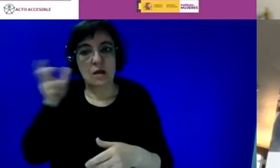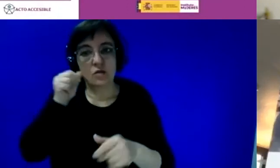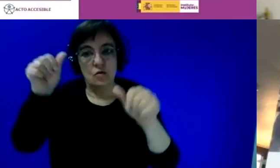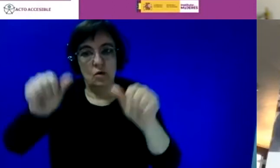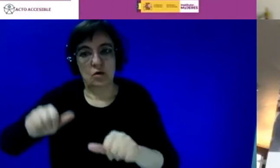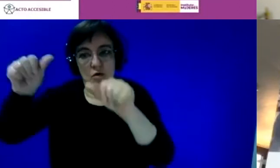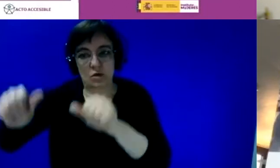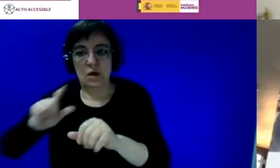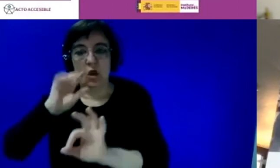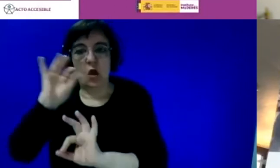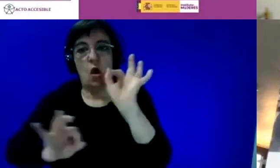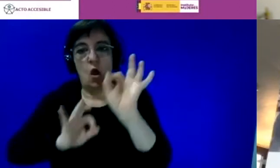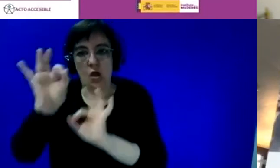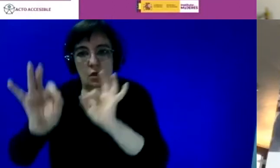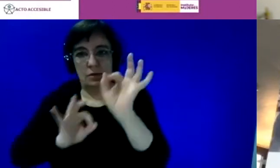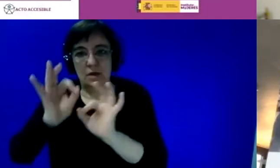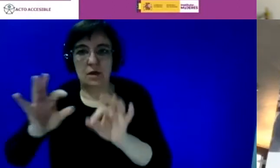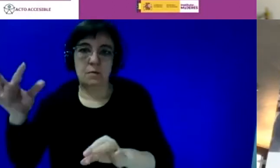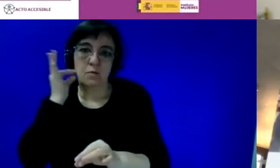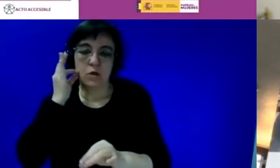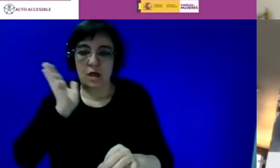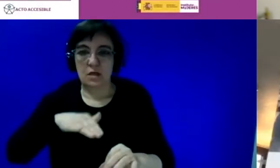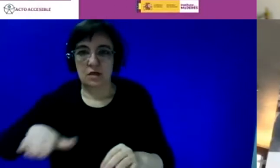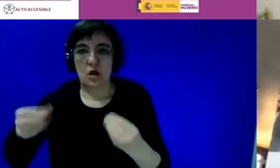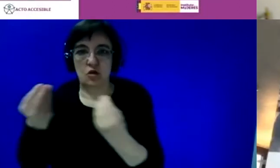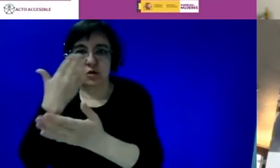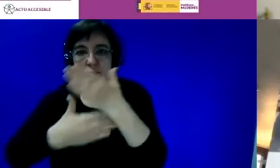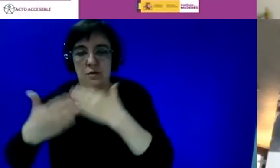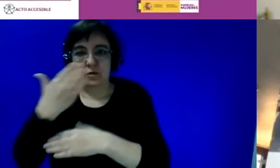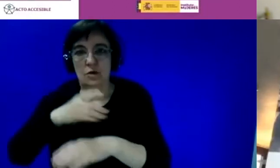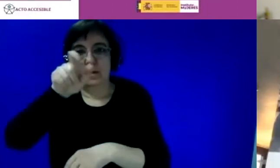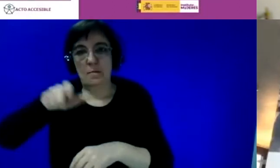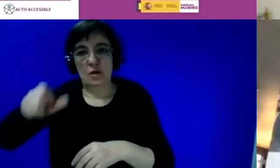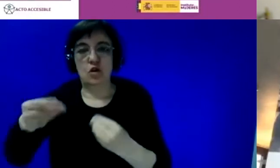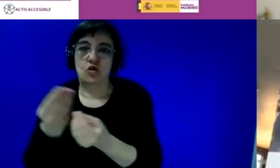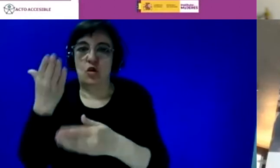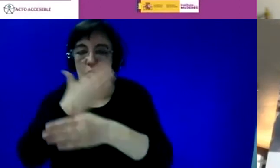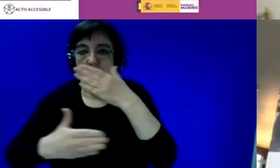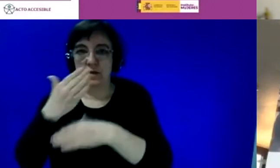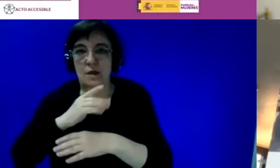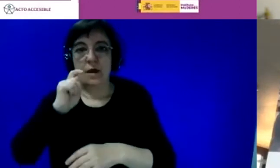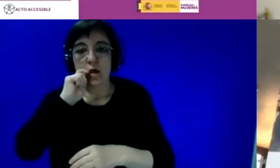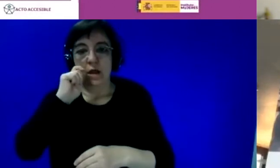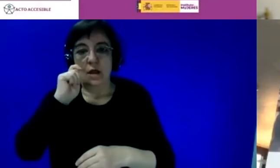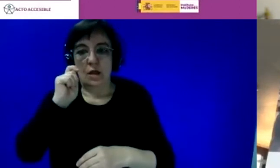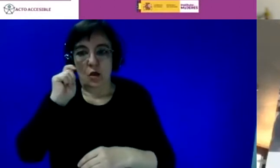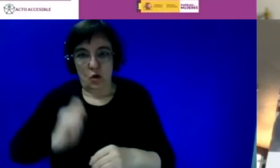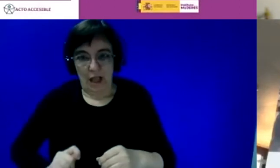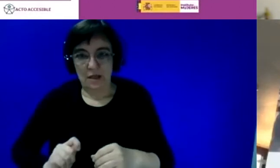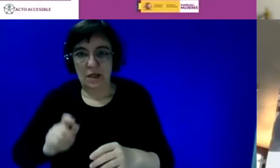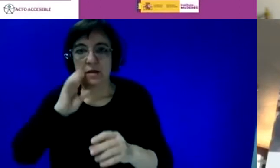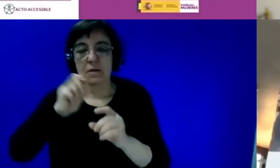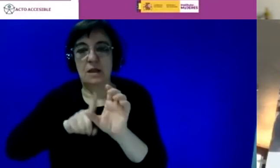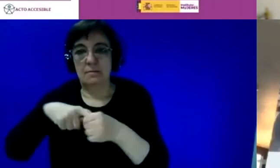So, we are going now to listen during part of the seminar to organizations of persons